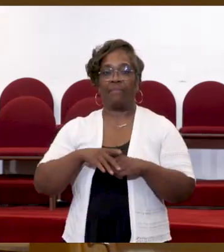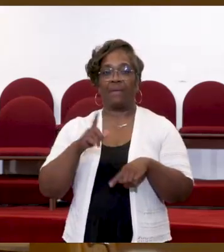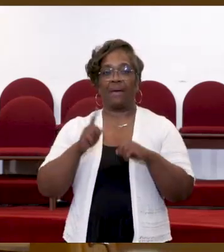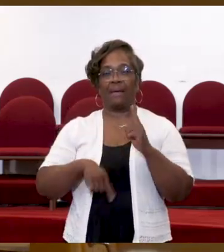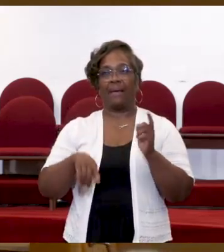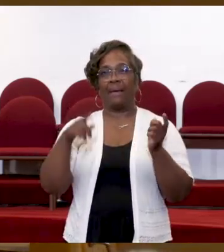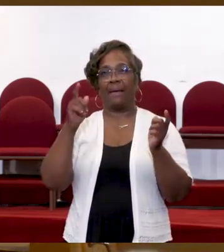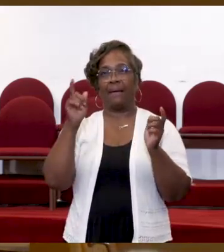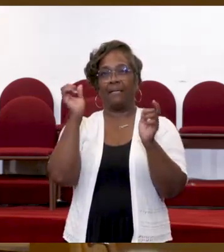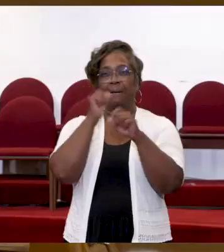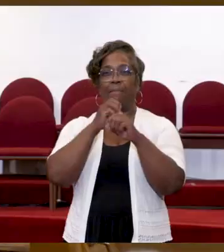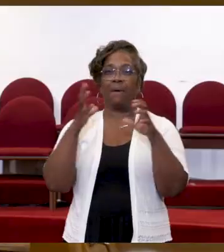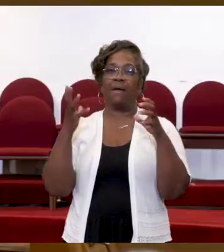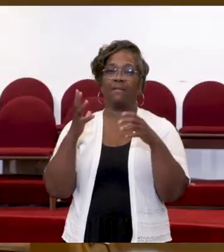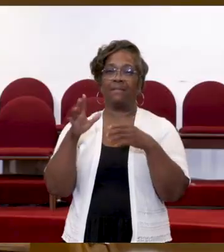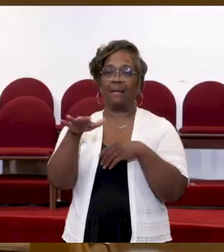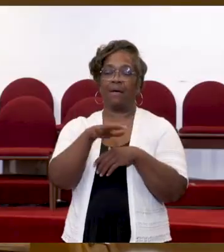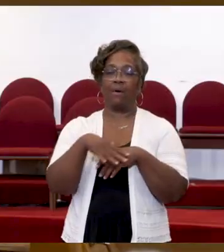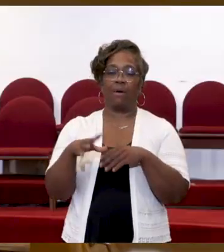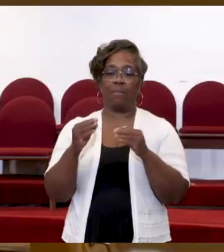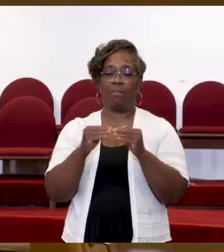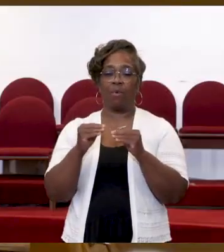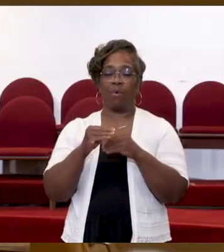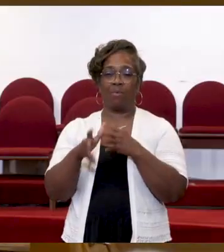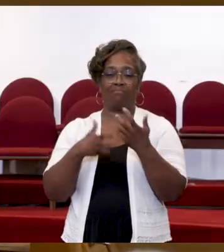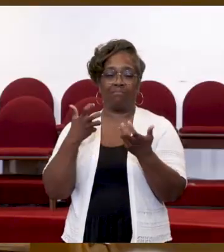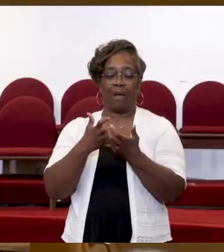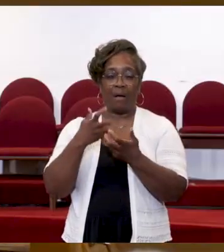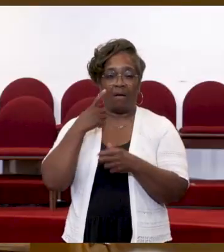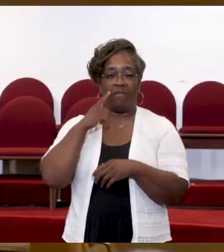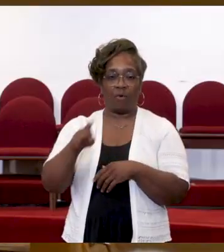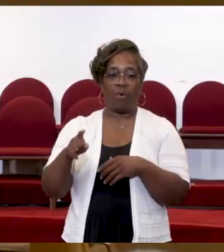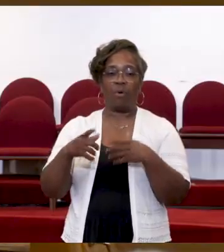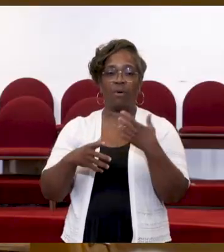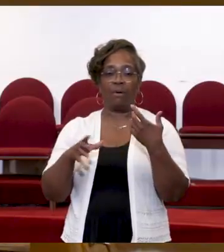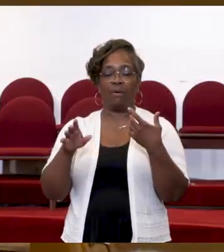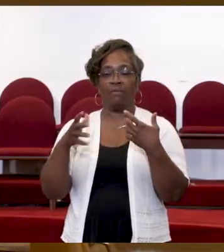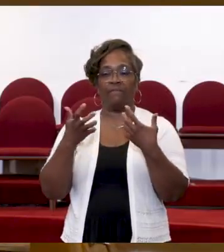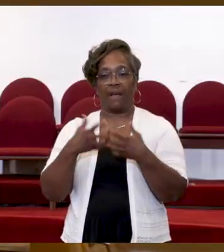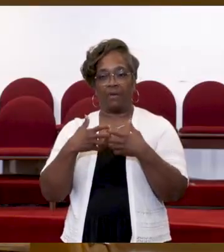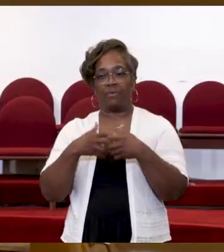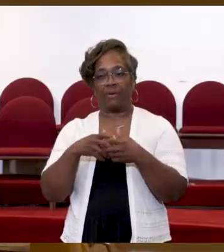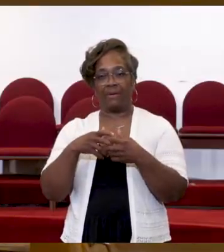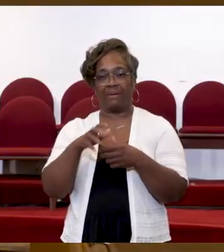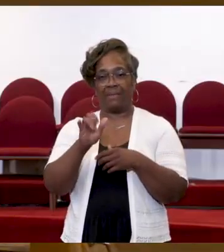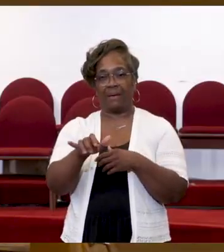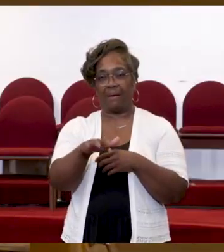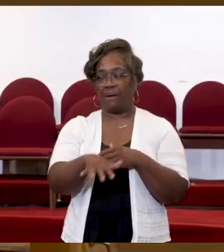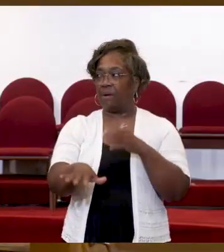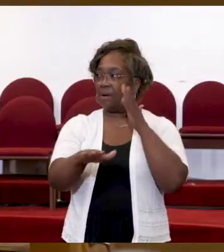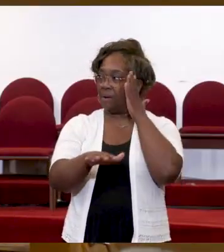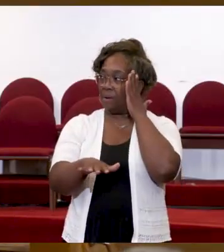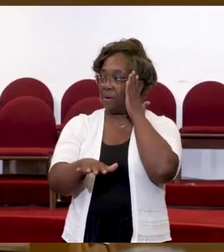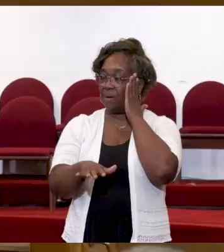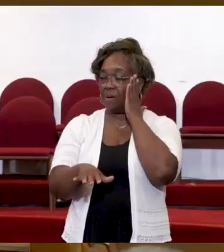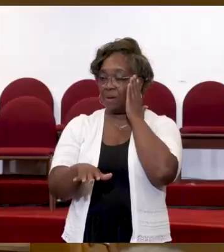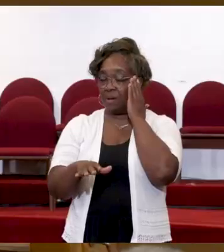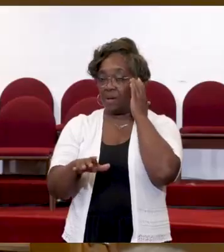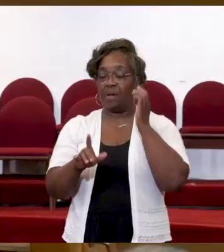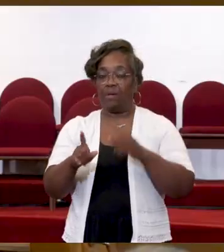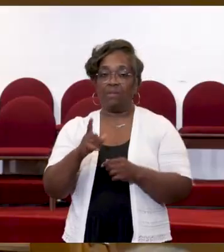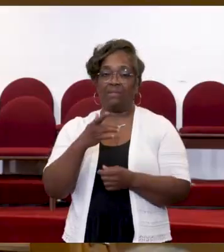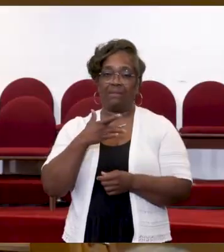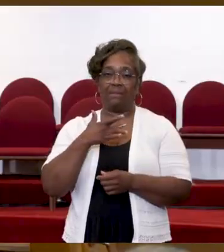more suitable for manufacturing than that site. But I also believe that you're very likely to see my successor do what I